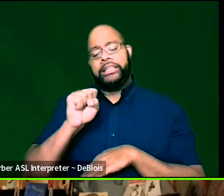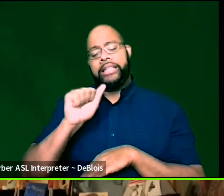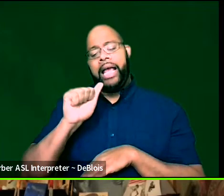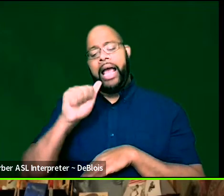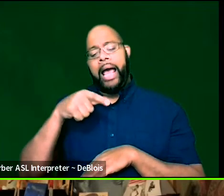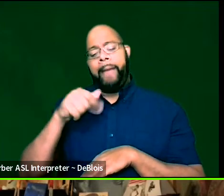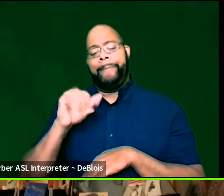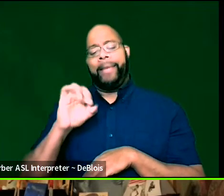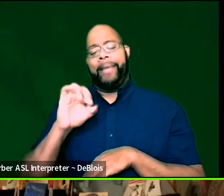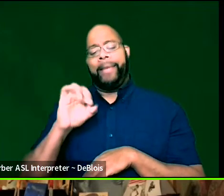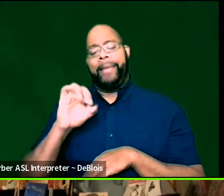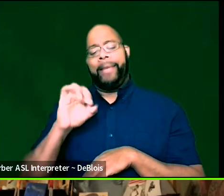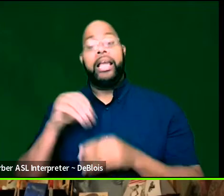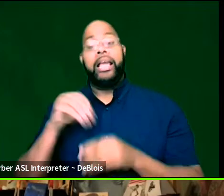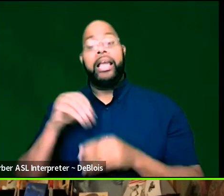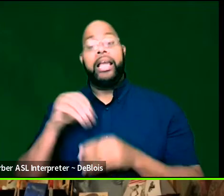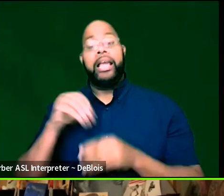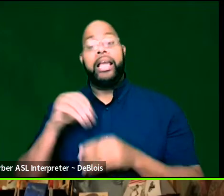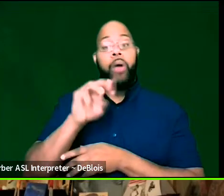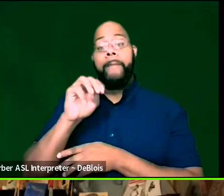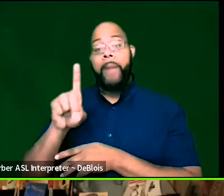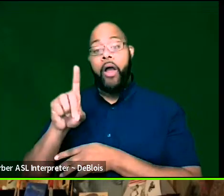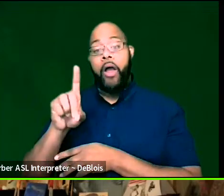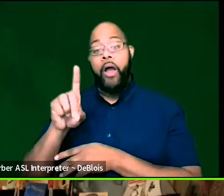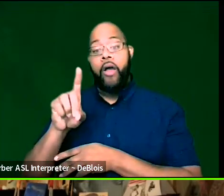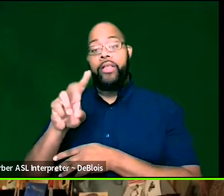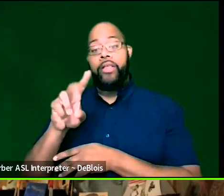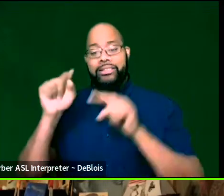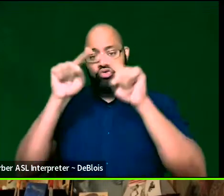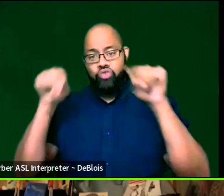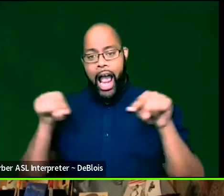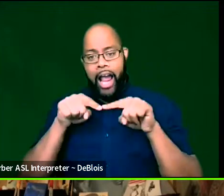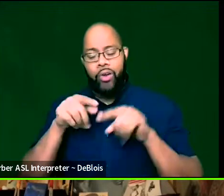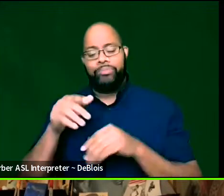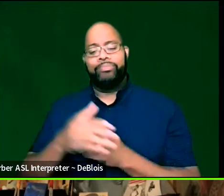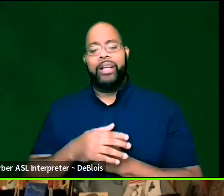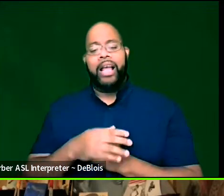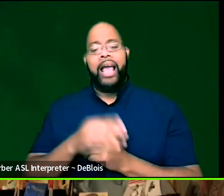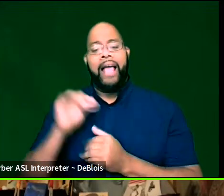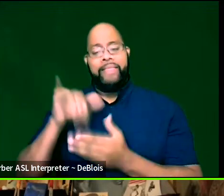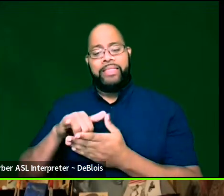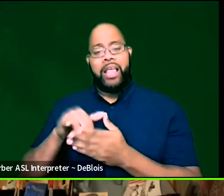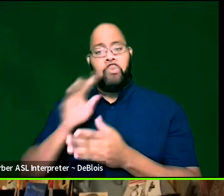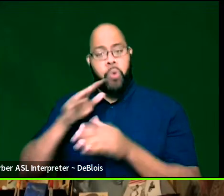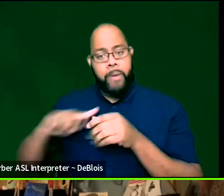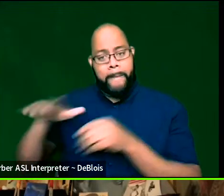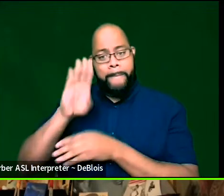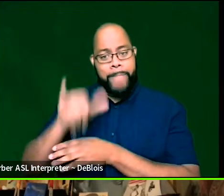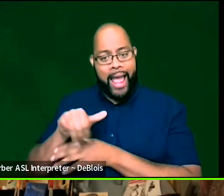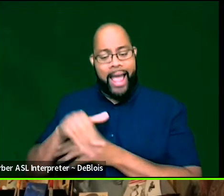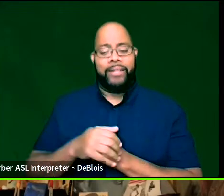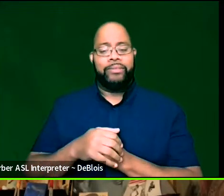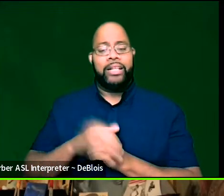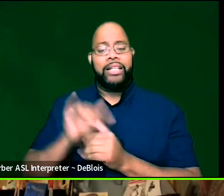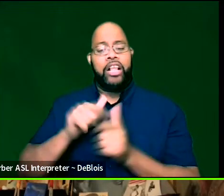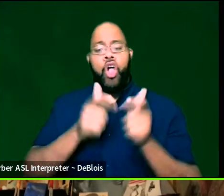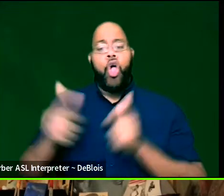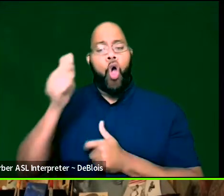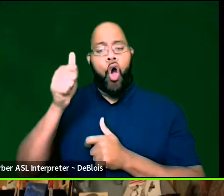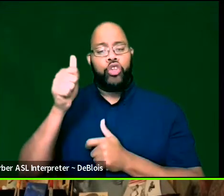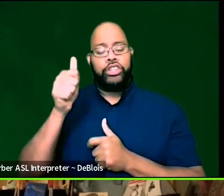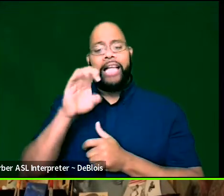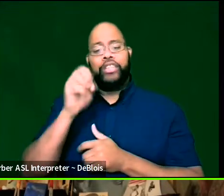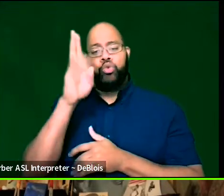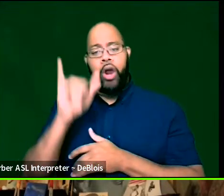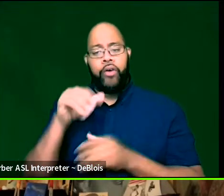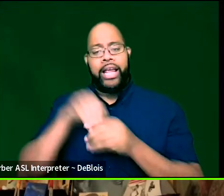the Delaware, Maryland, Virginia triangle. And again, the Chesapeake Bay is the largest estuary